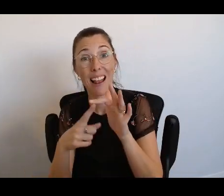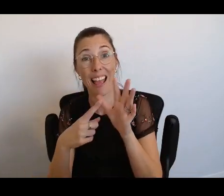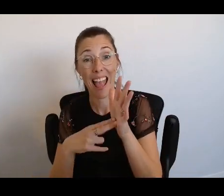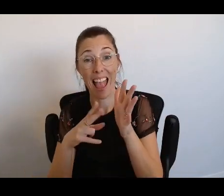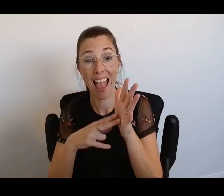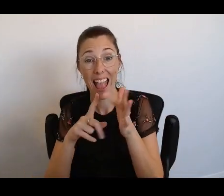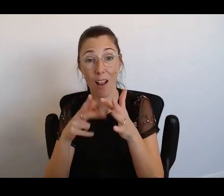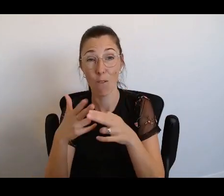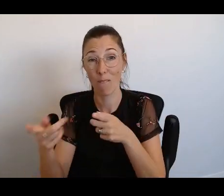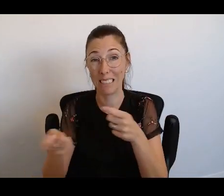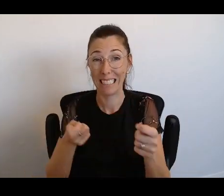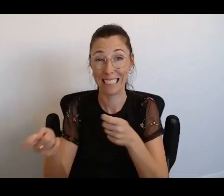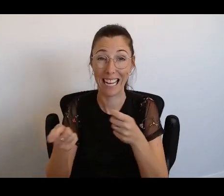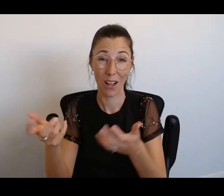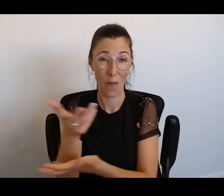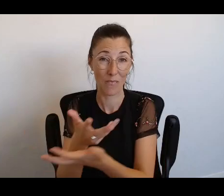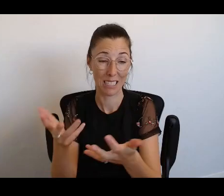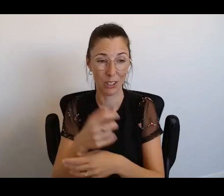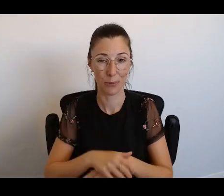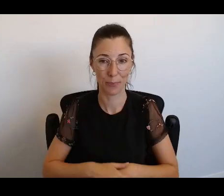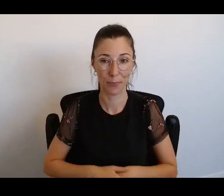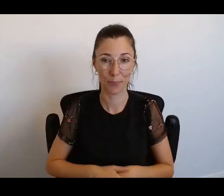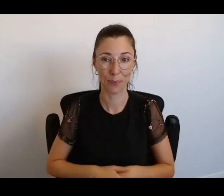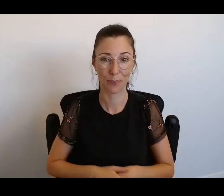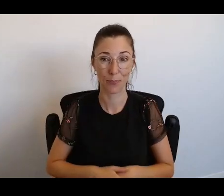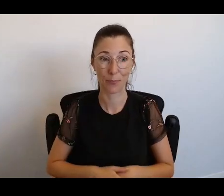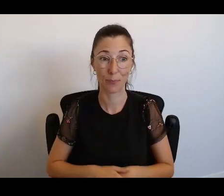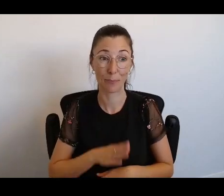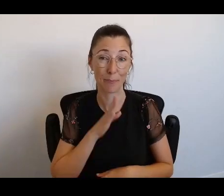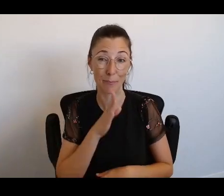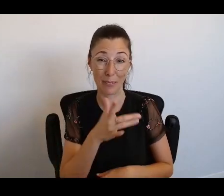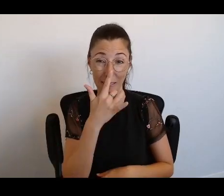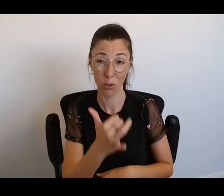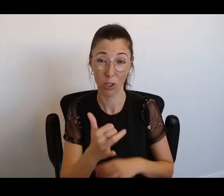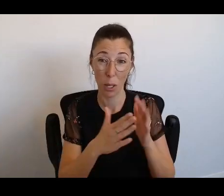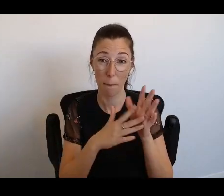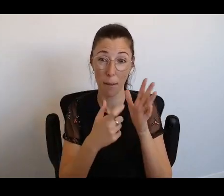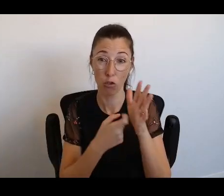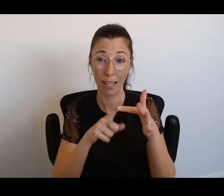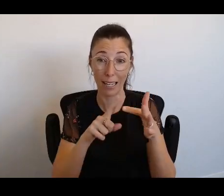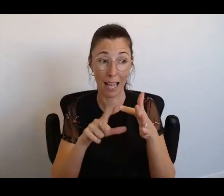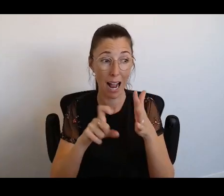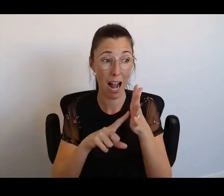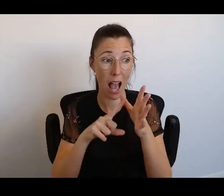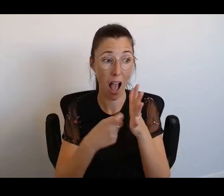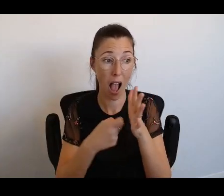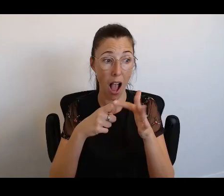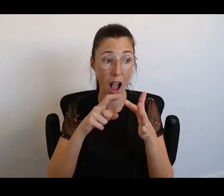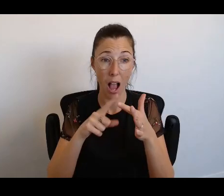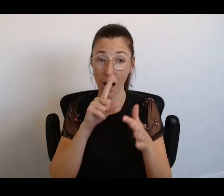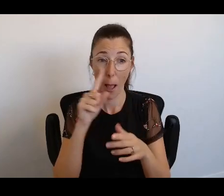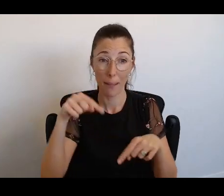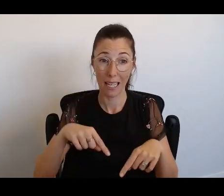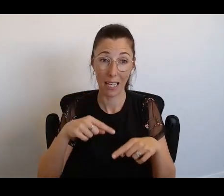conversation. We are sad to let you know that unfortunately Marie Clark is unable to be with us today for the final keynote of